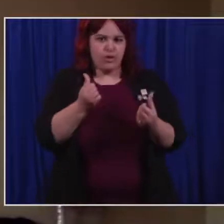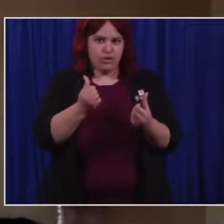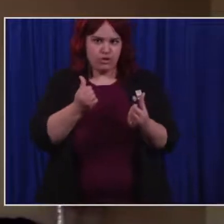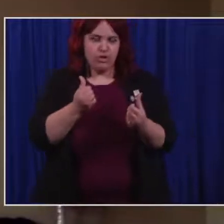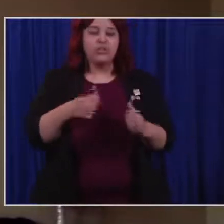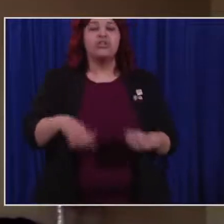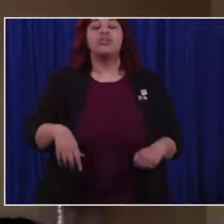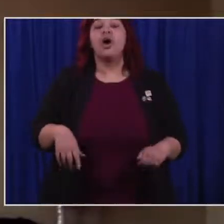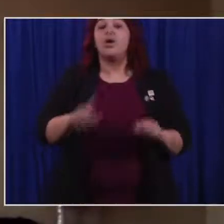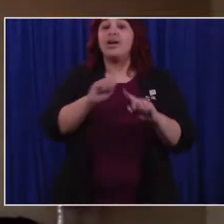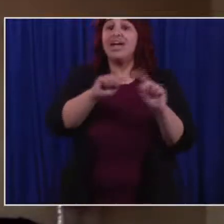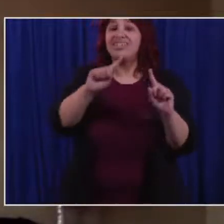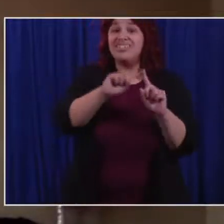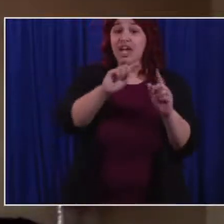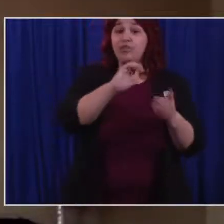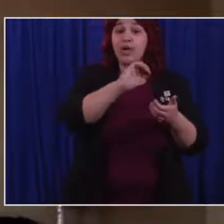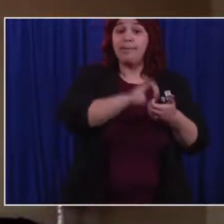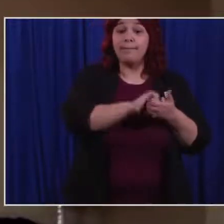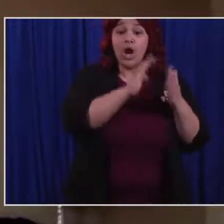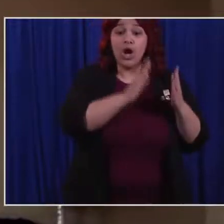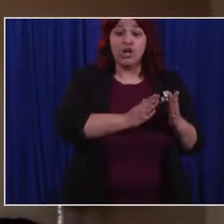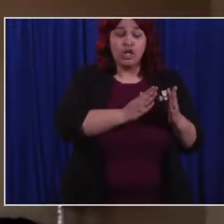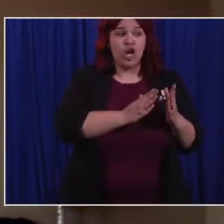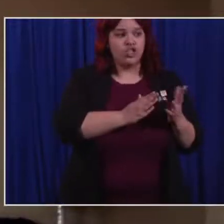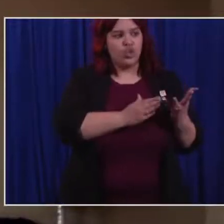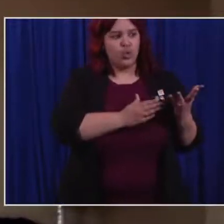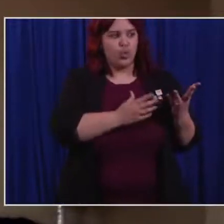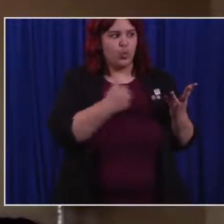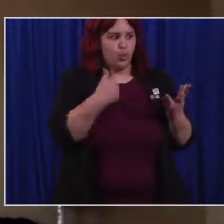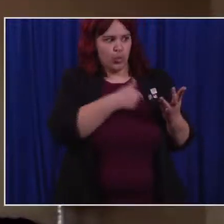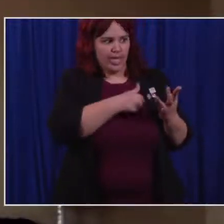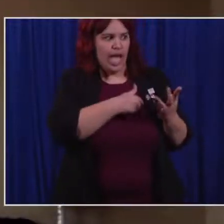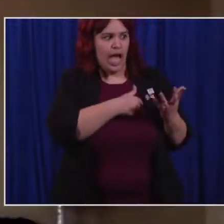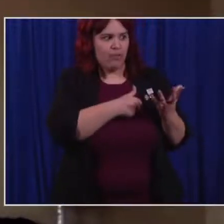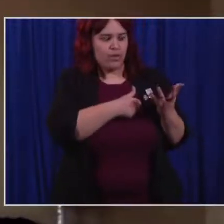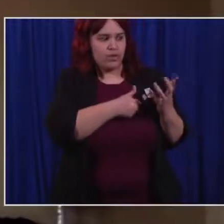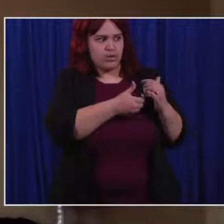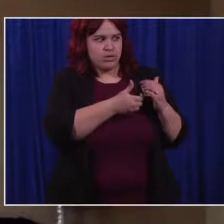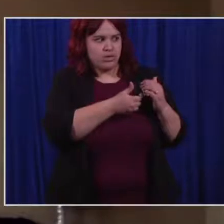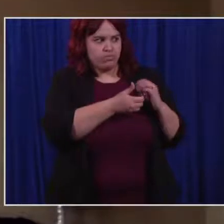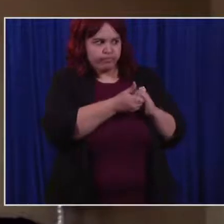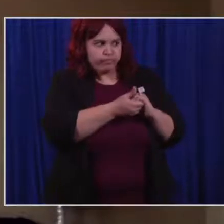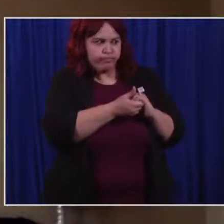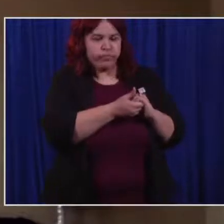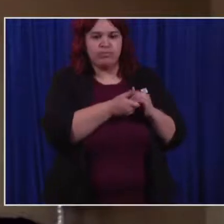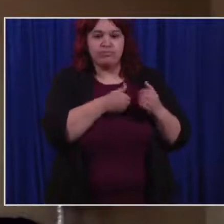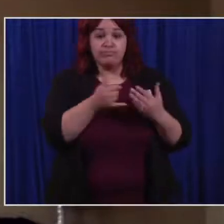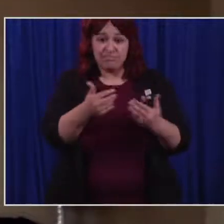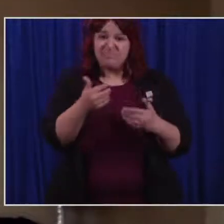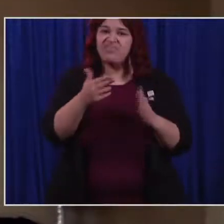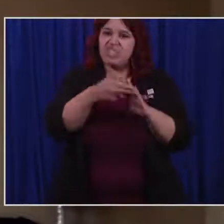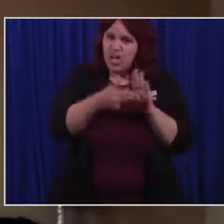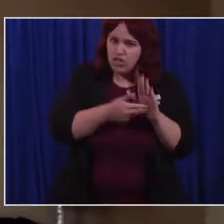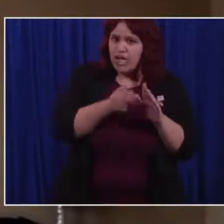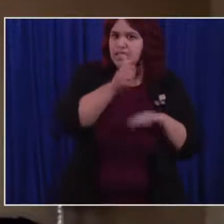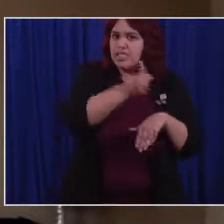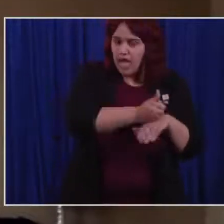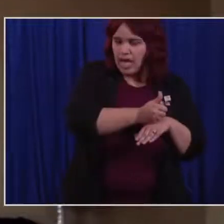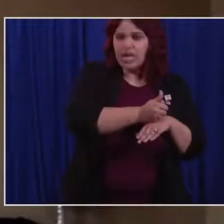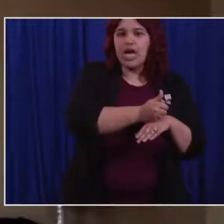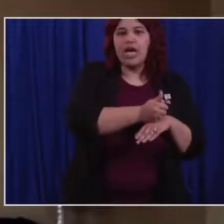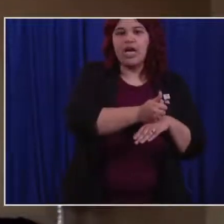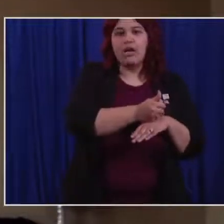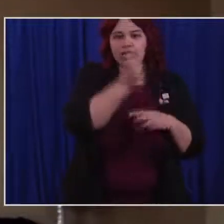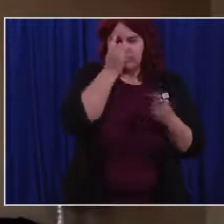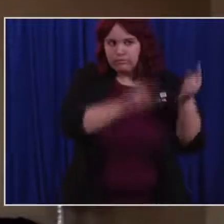been very recent signatures have happened on those. On the contract side, there's been contracts that have been signed by